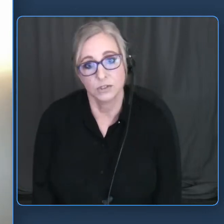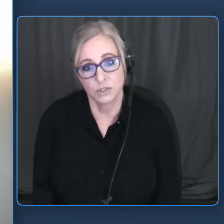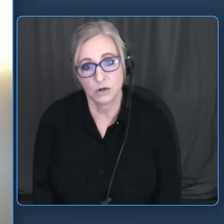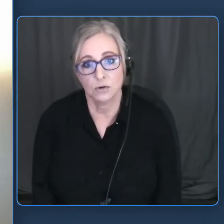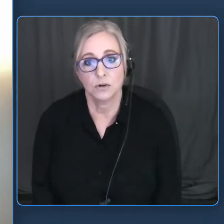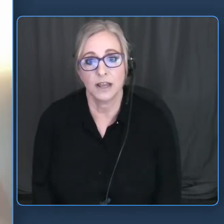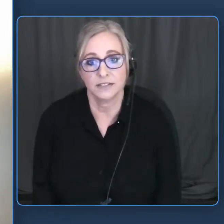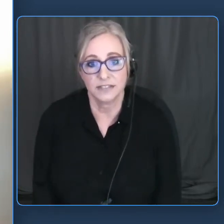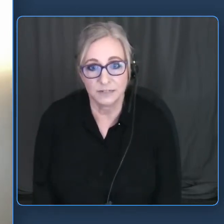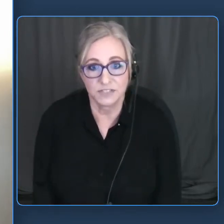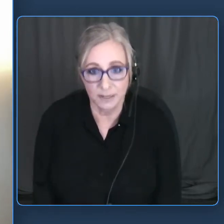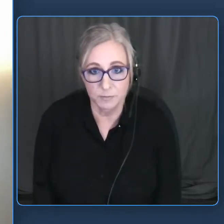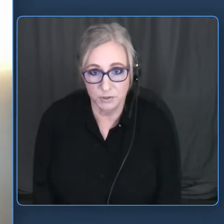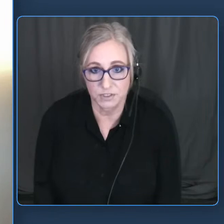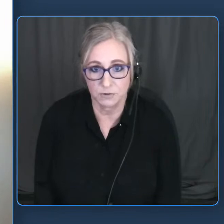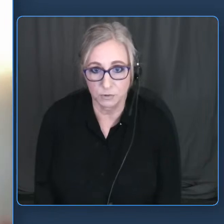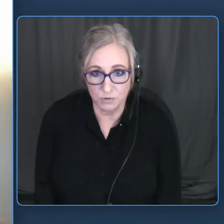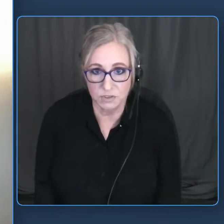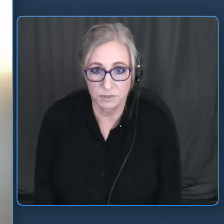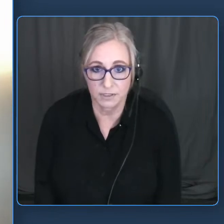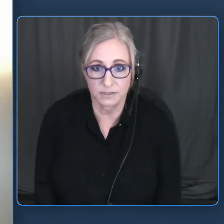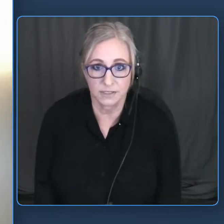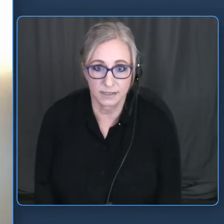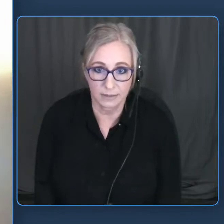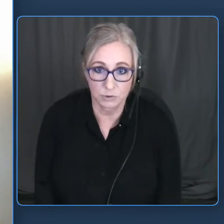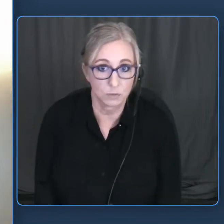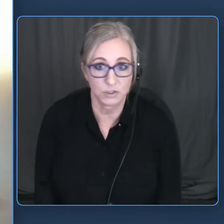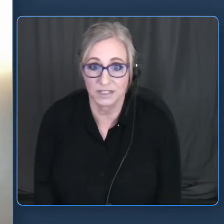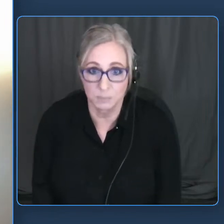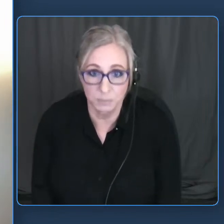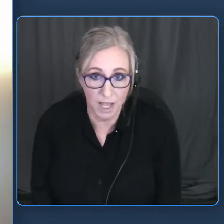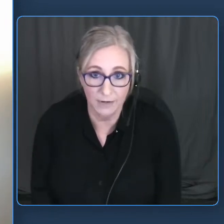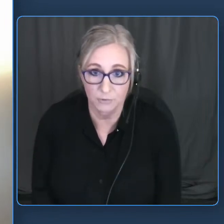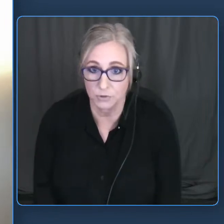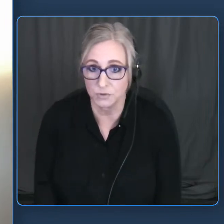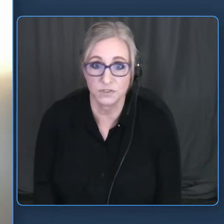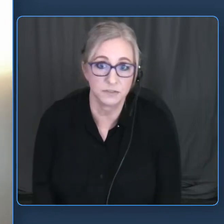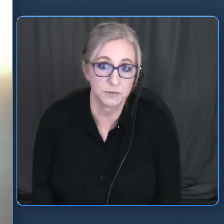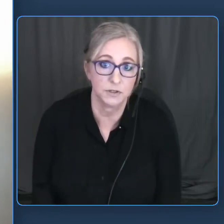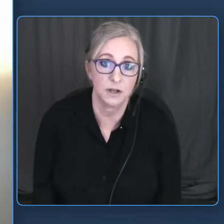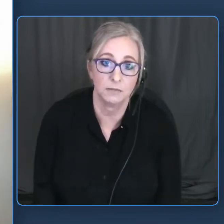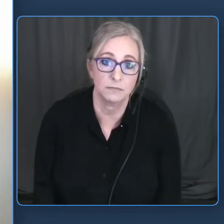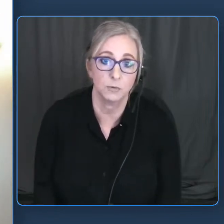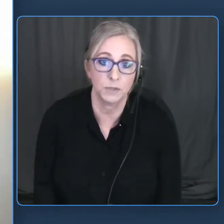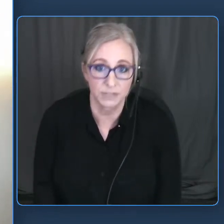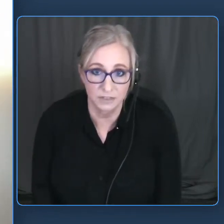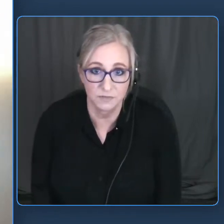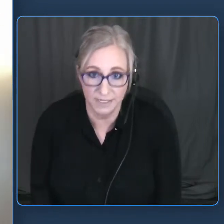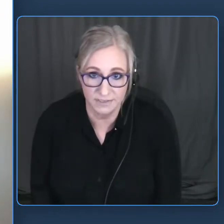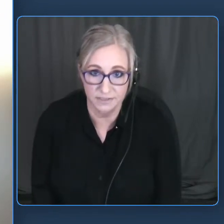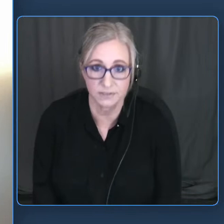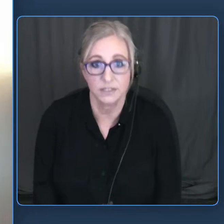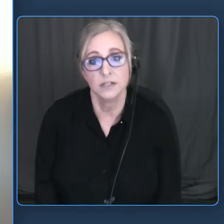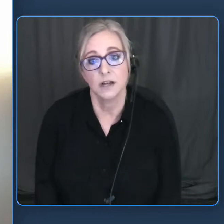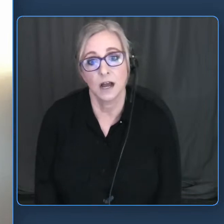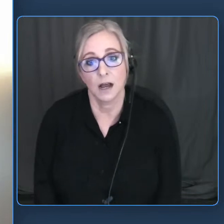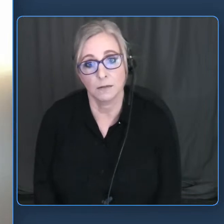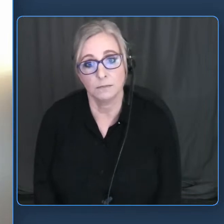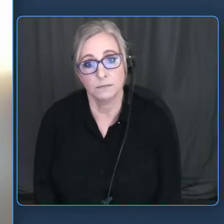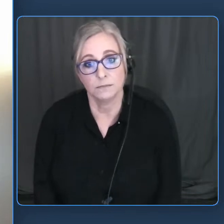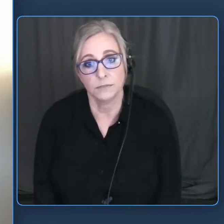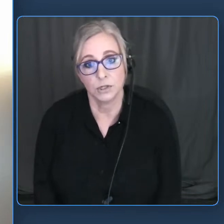world. So as a native deaf person who uses American Sign Language, or a person that's blind or uses different mobility devices,